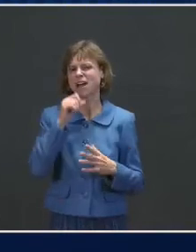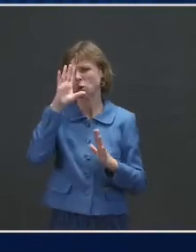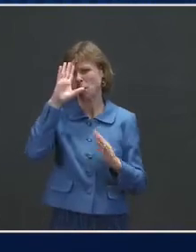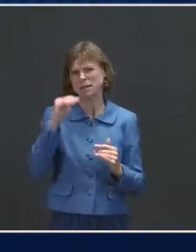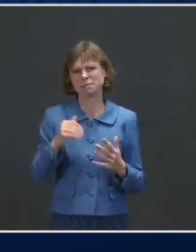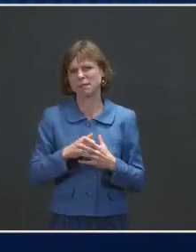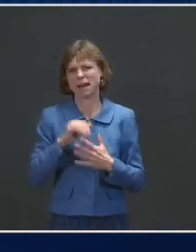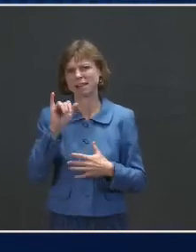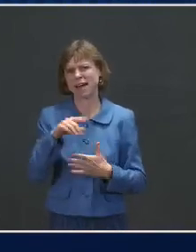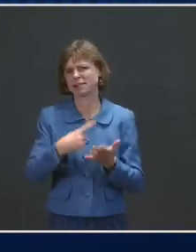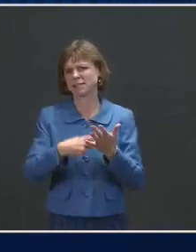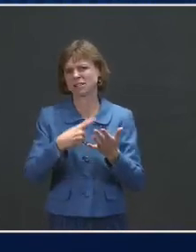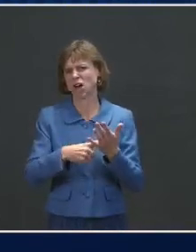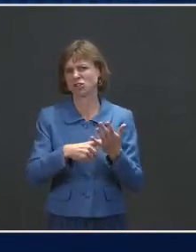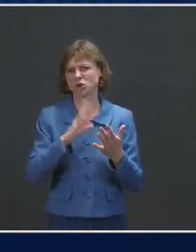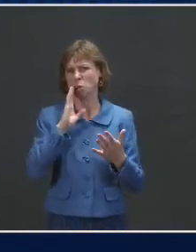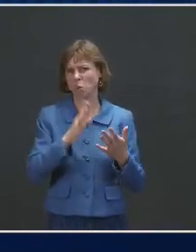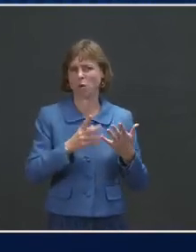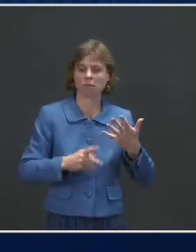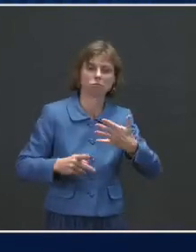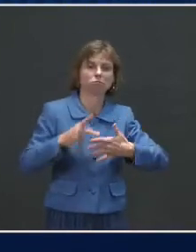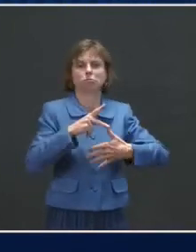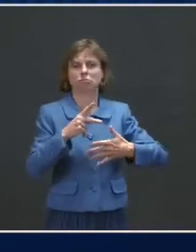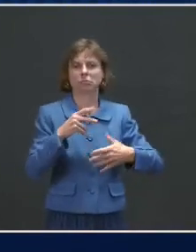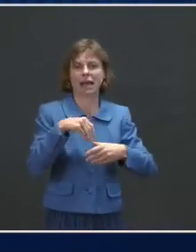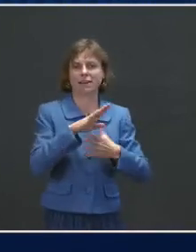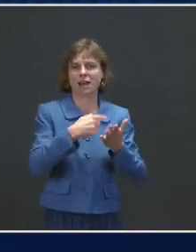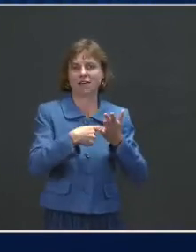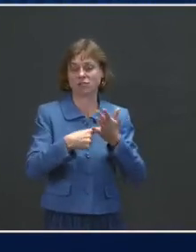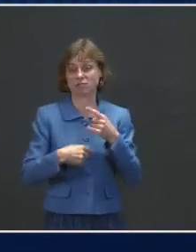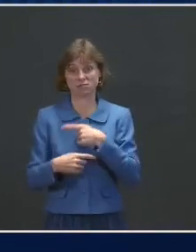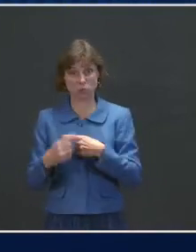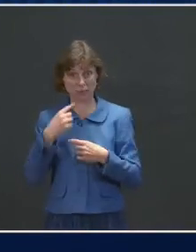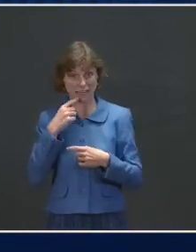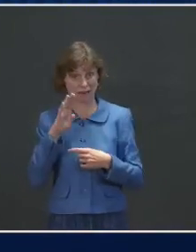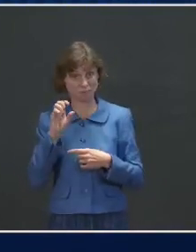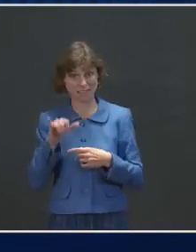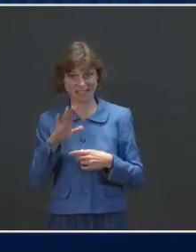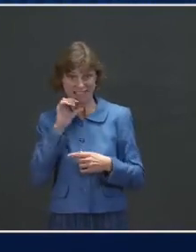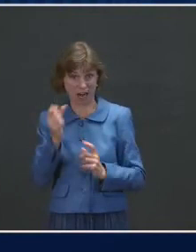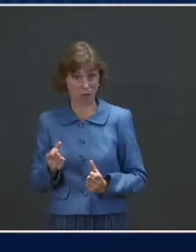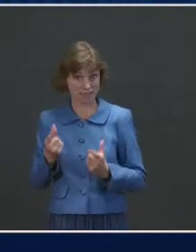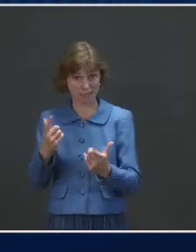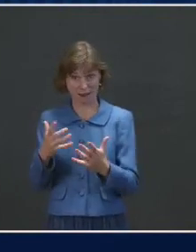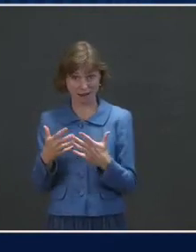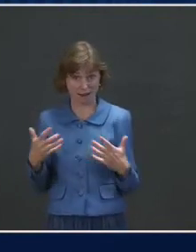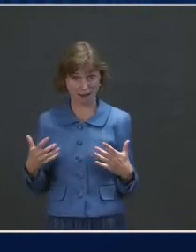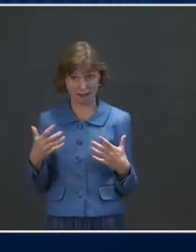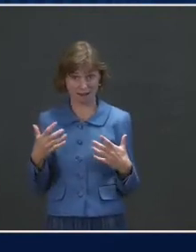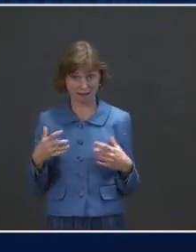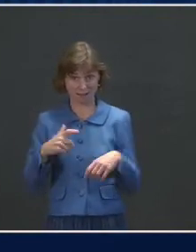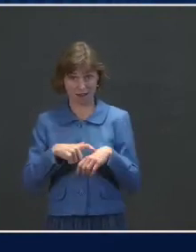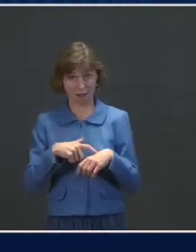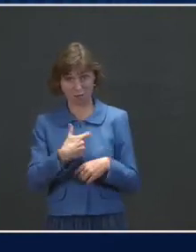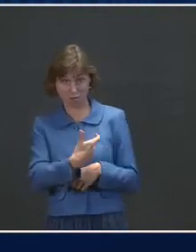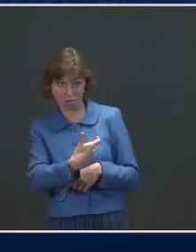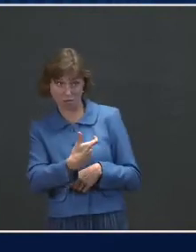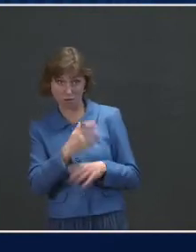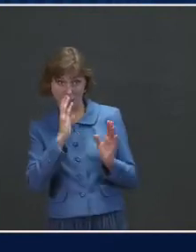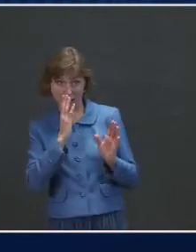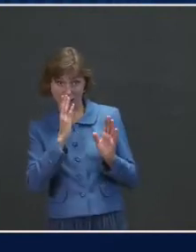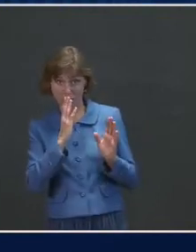of their conversations. That he's busy and he's not going to be spending moment by moment attention to it this week.